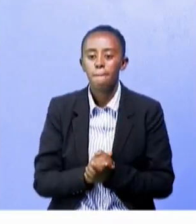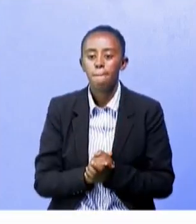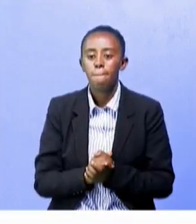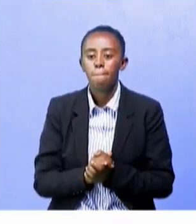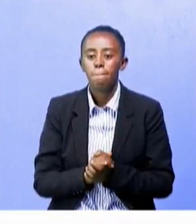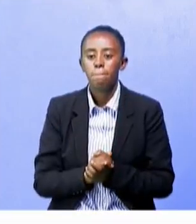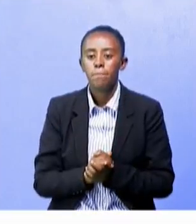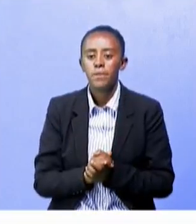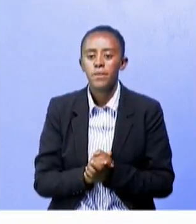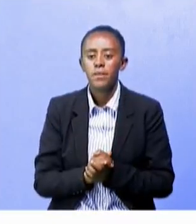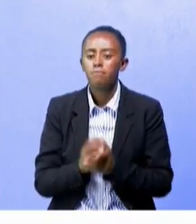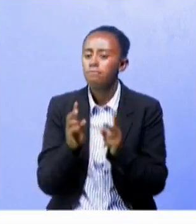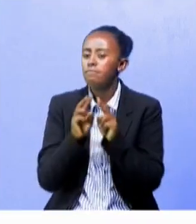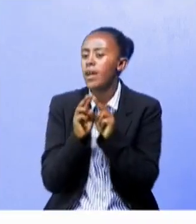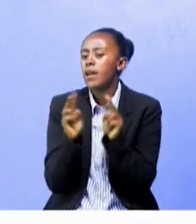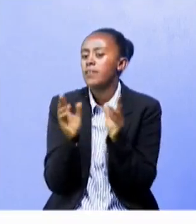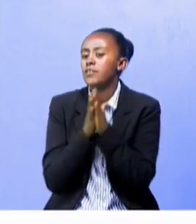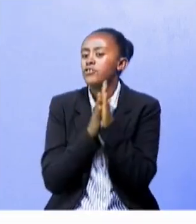Very interesting topic.